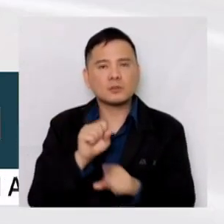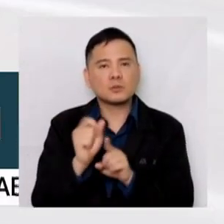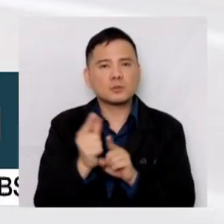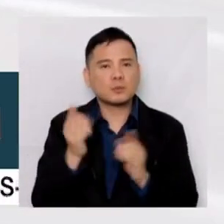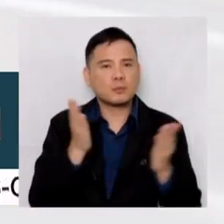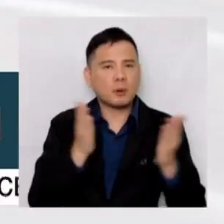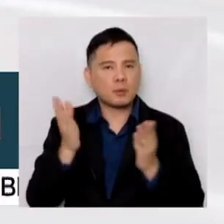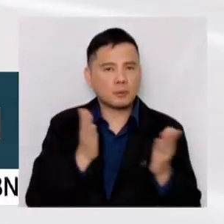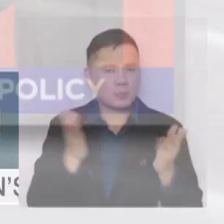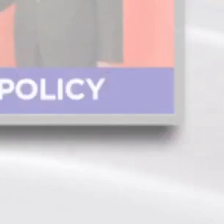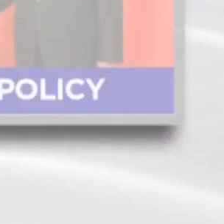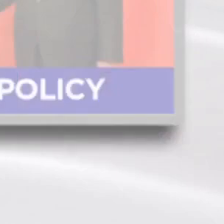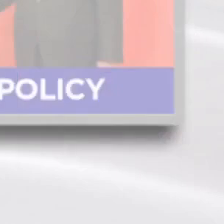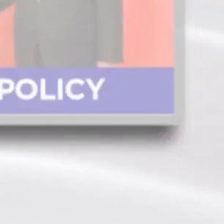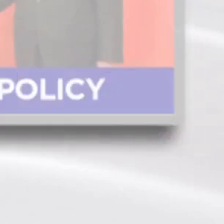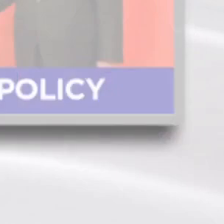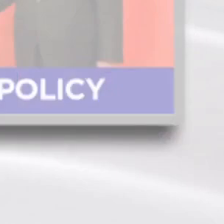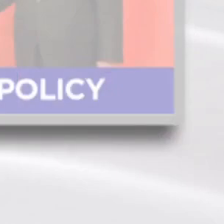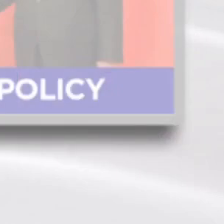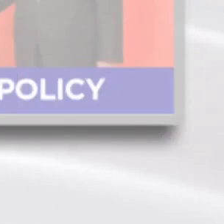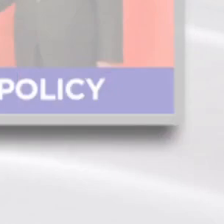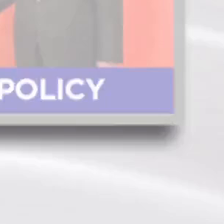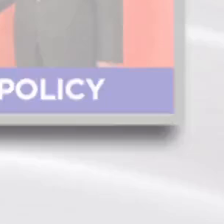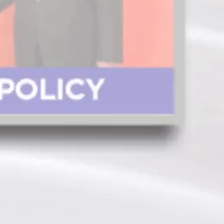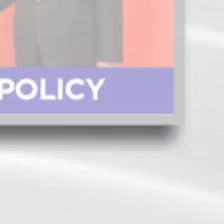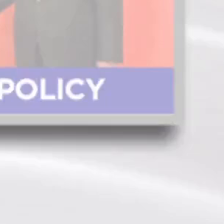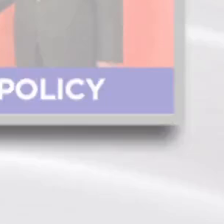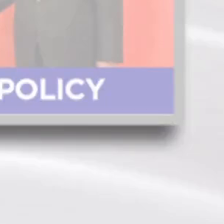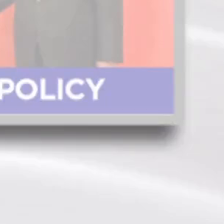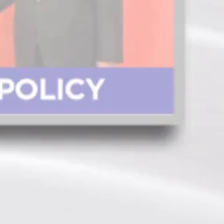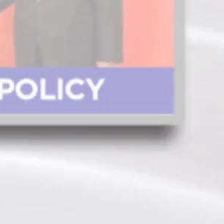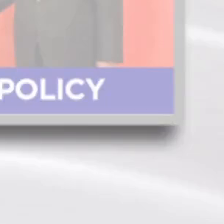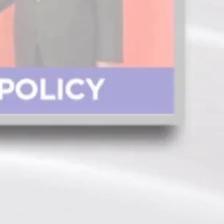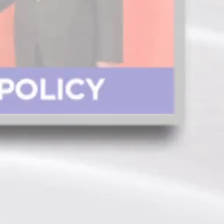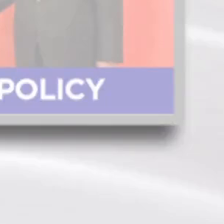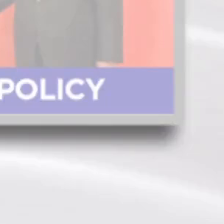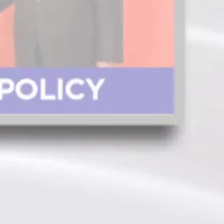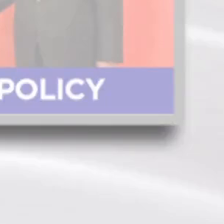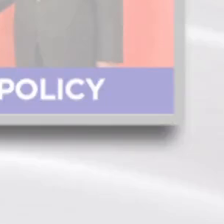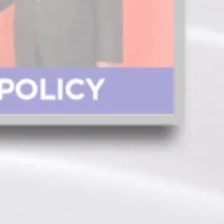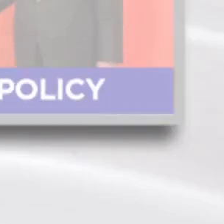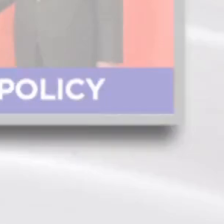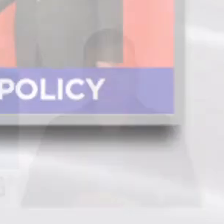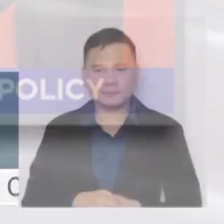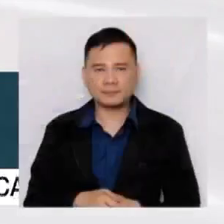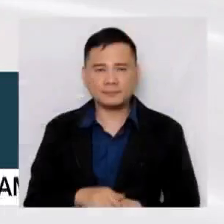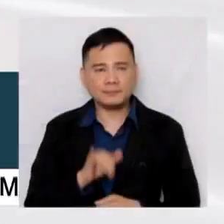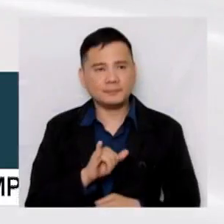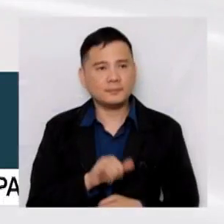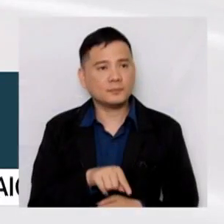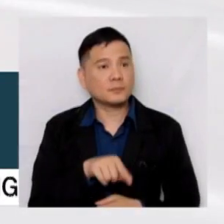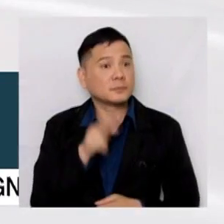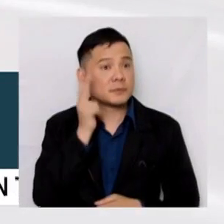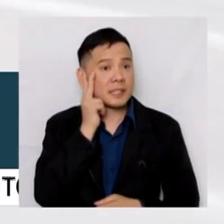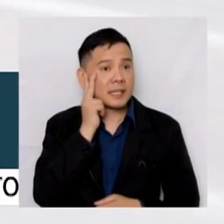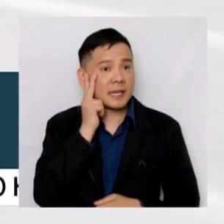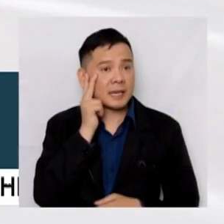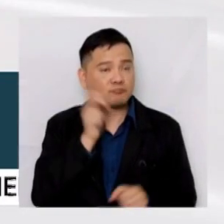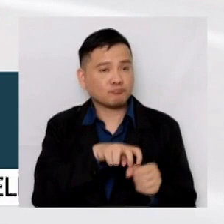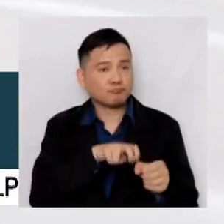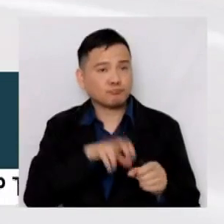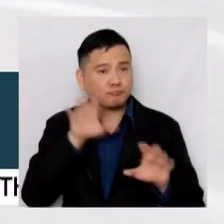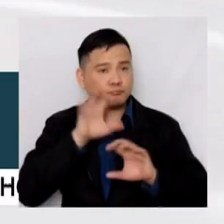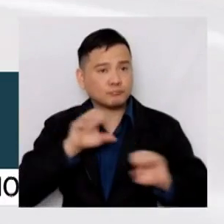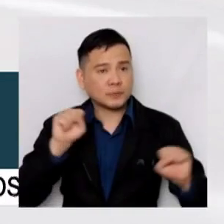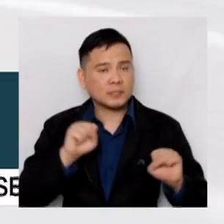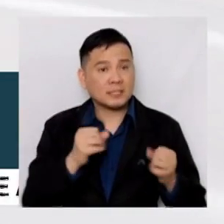topics. Yes. Okay. The pandemic. Okay. By the time President Duterte leaves office, Philippine debt